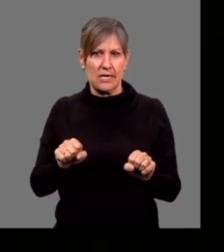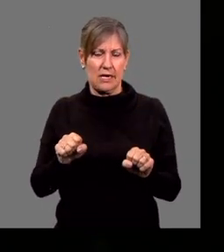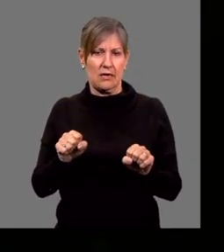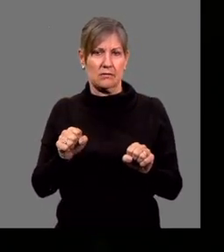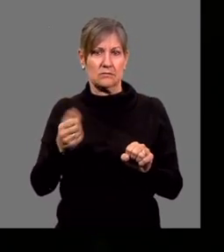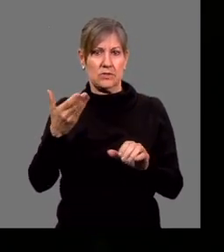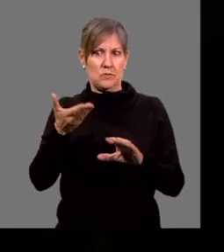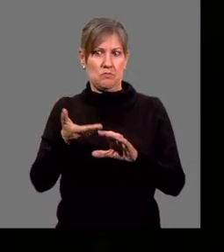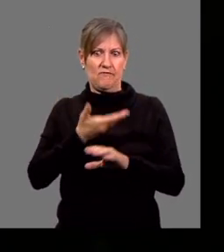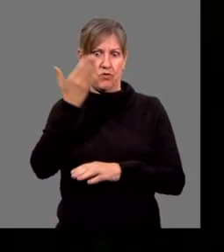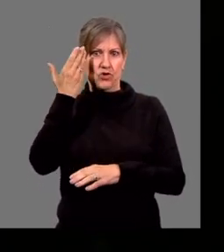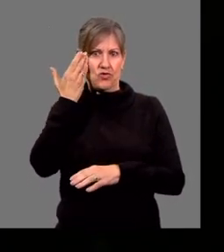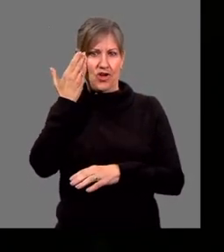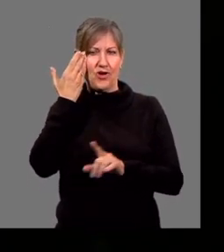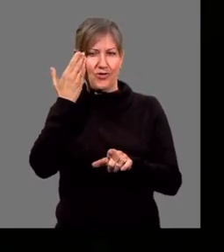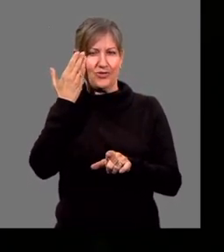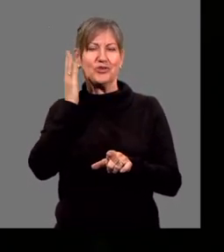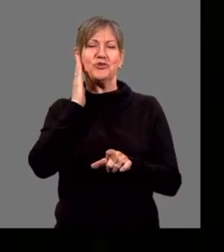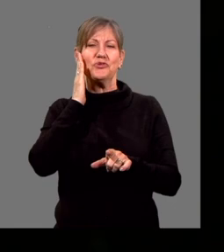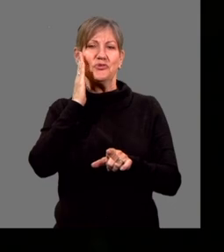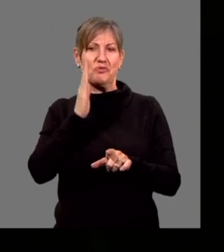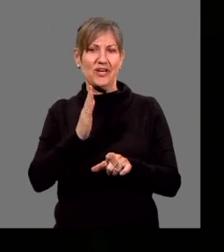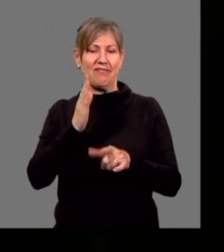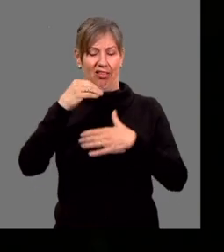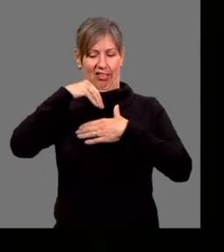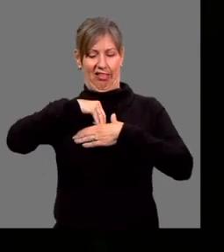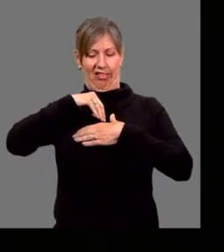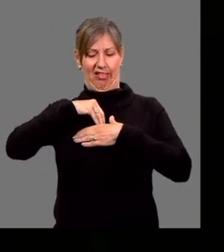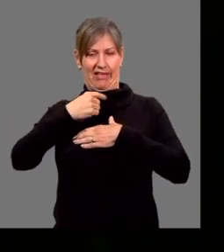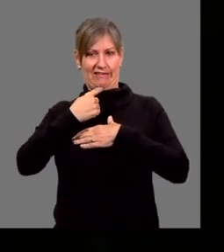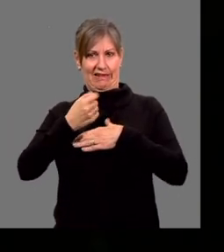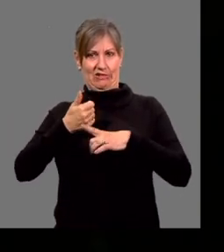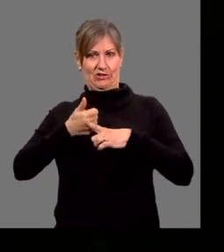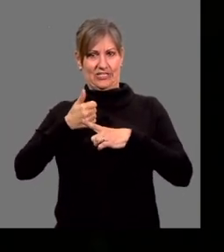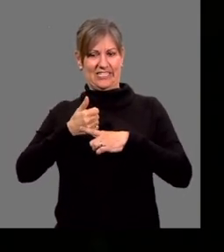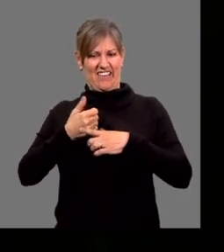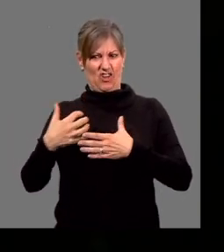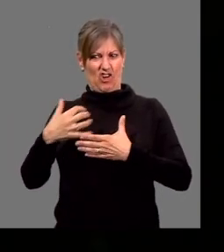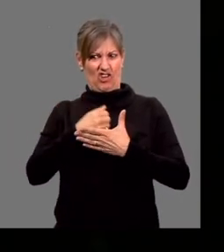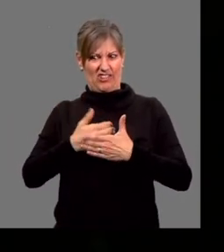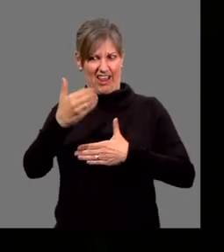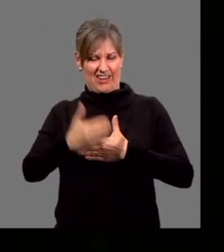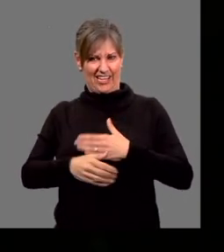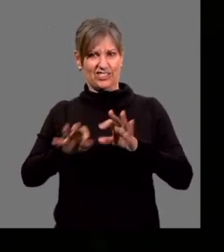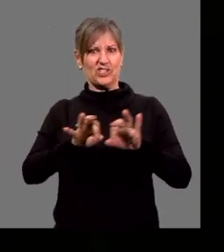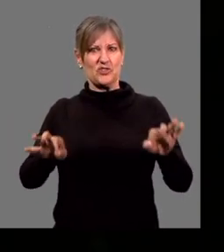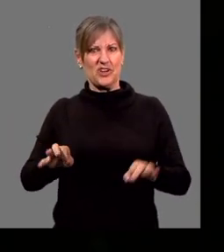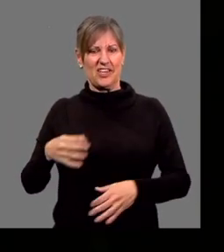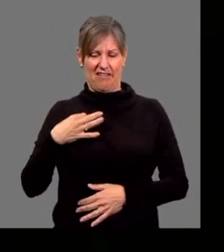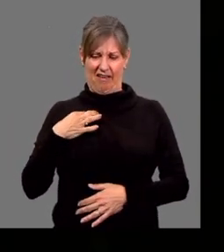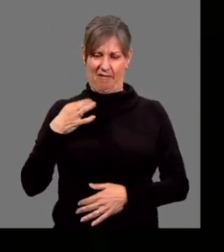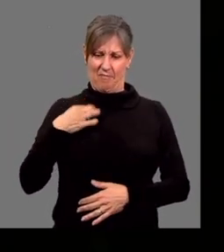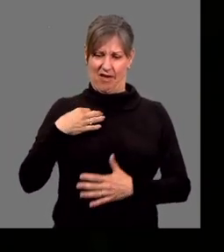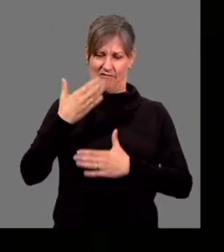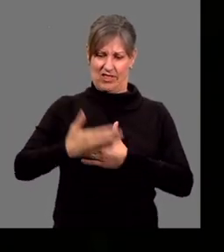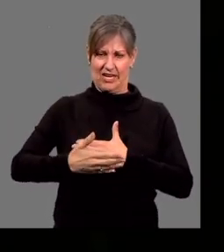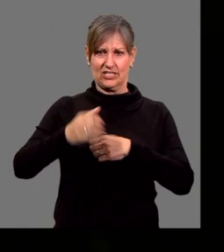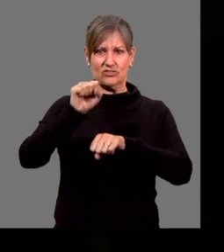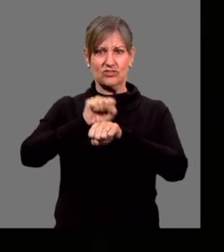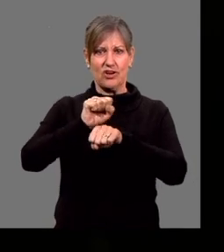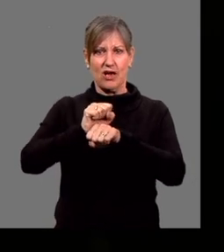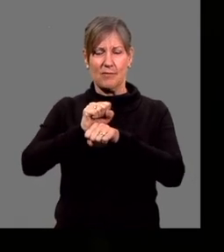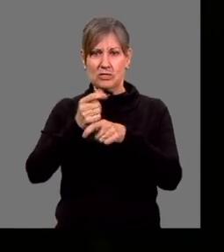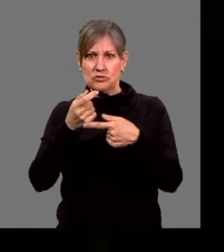And before you know it, I'm confident that you'll find yourself subconsciously telling yourself, earn that next degree, apply for that next